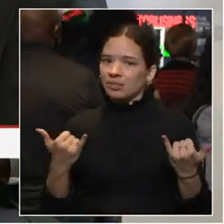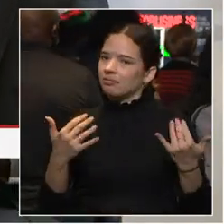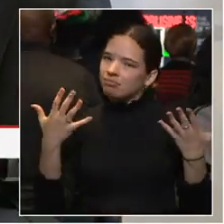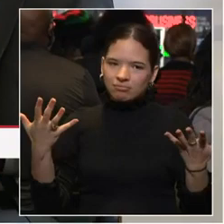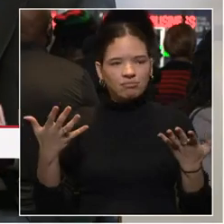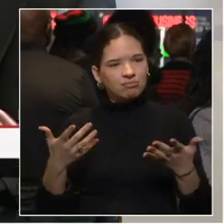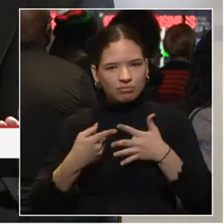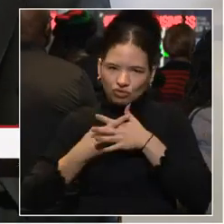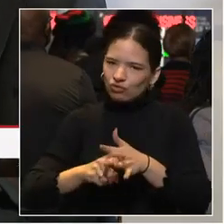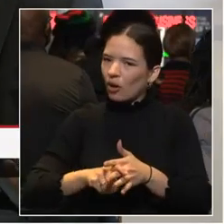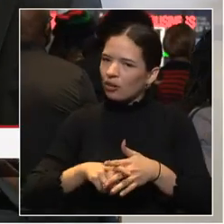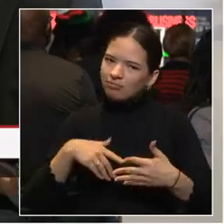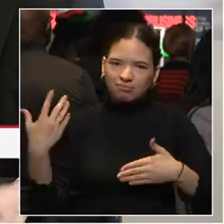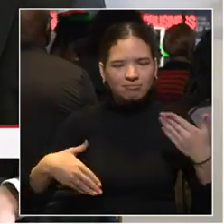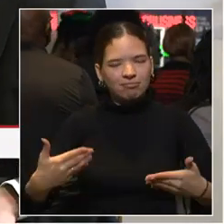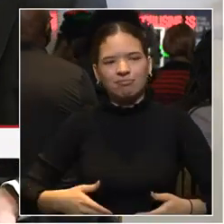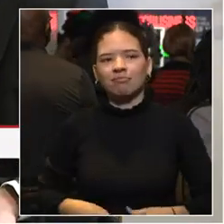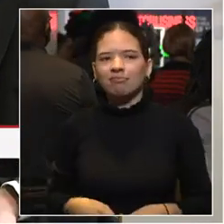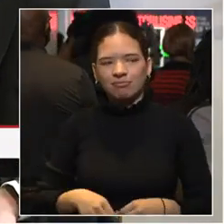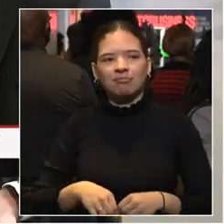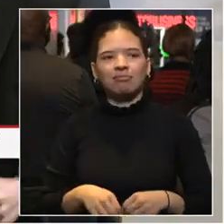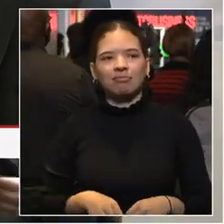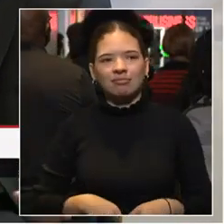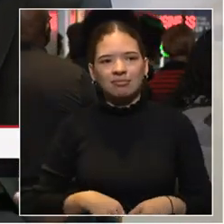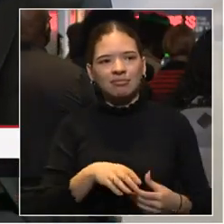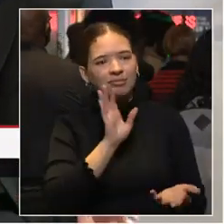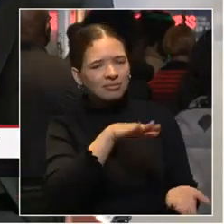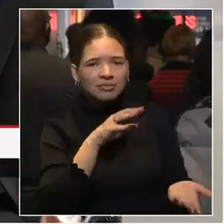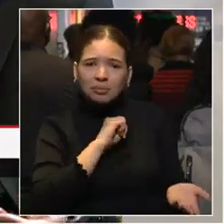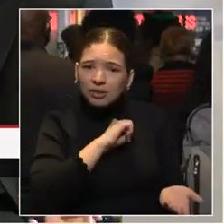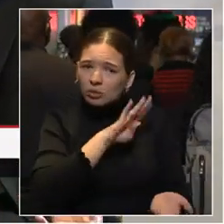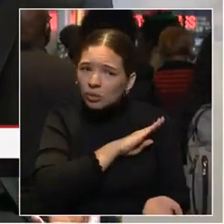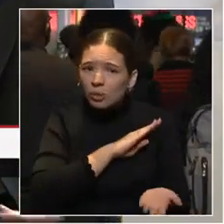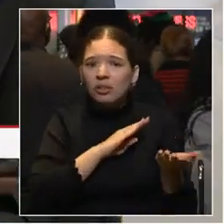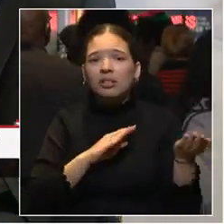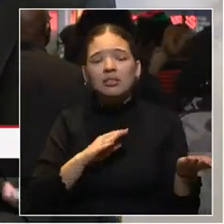it. Mayor Bowser, the